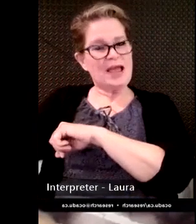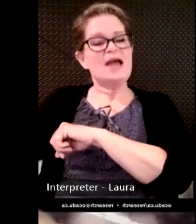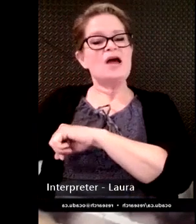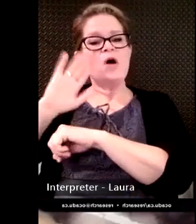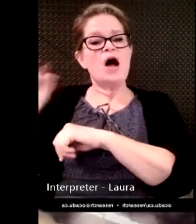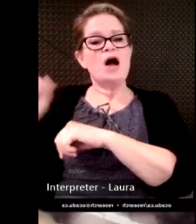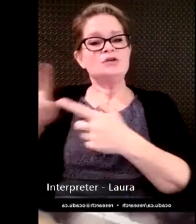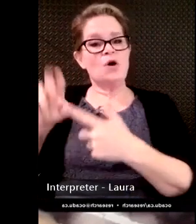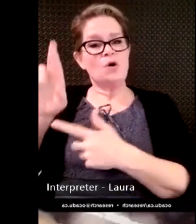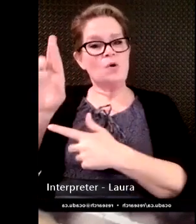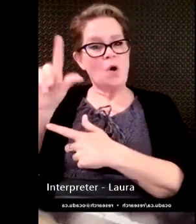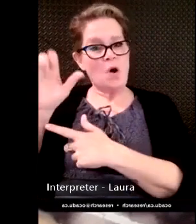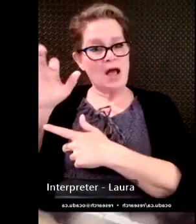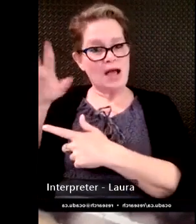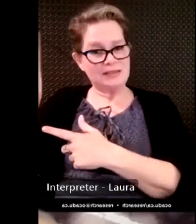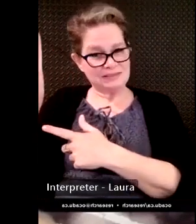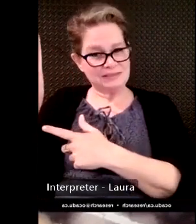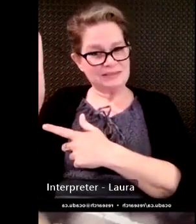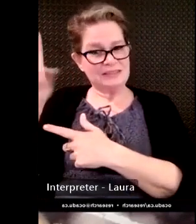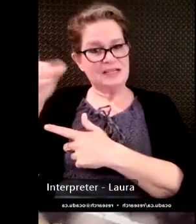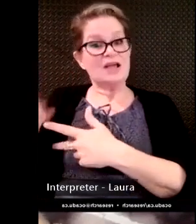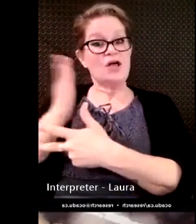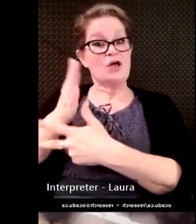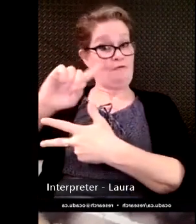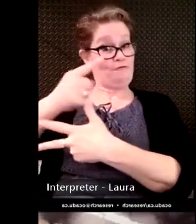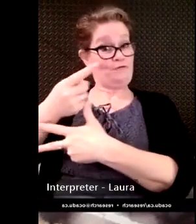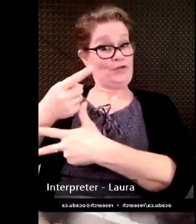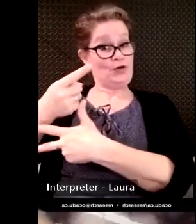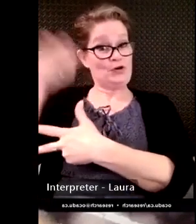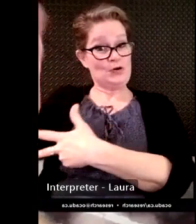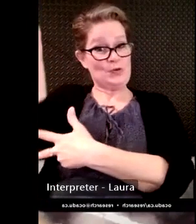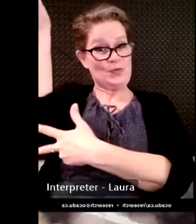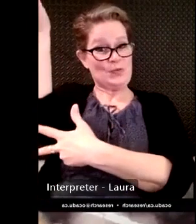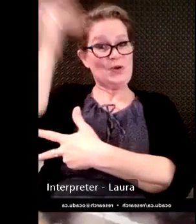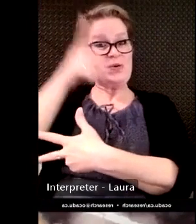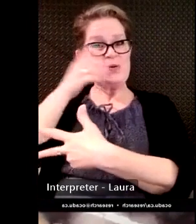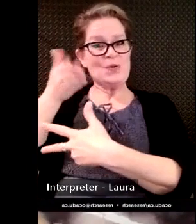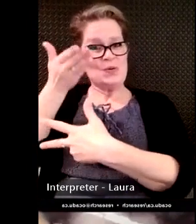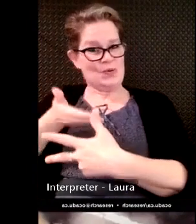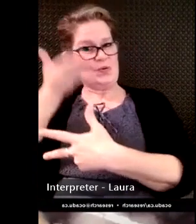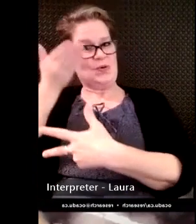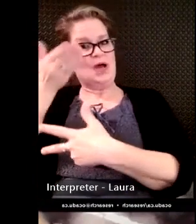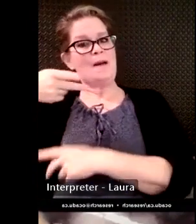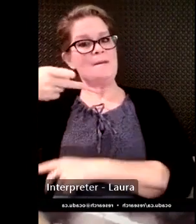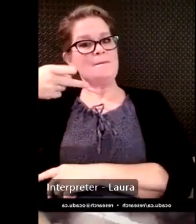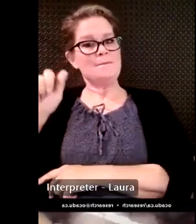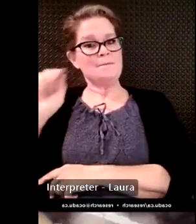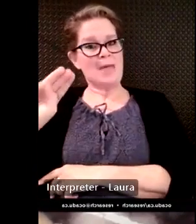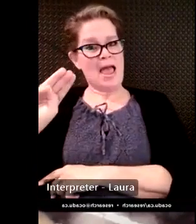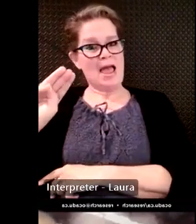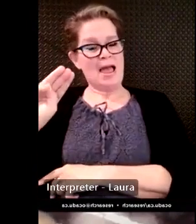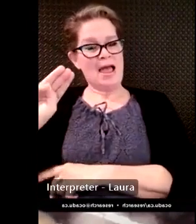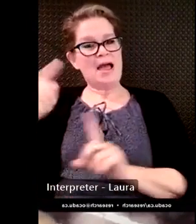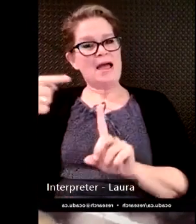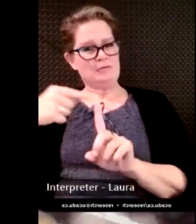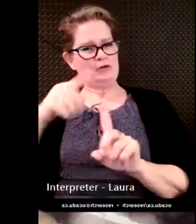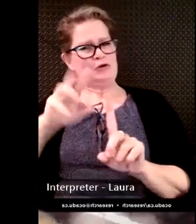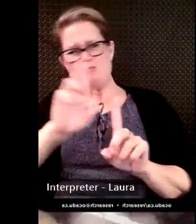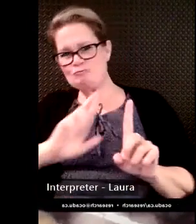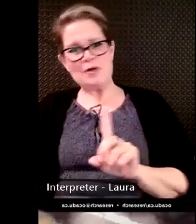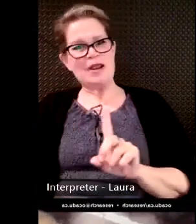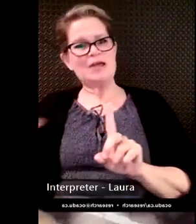is Pam, who's sitting right beside me and is just raring to go, and she's done some wonderful work. I'm not going to introduce her by what she has done.